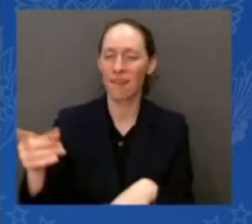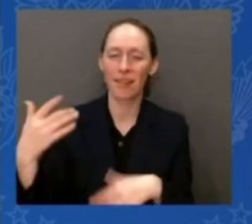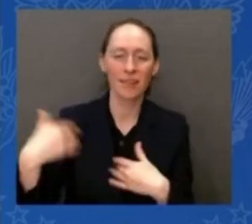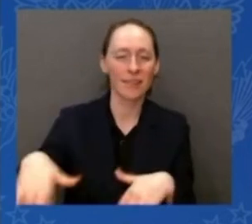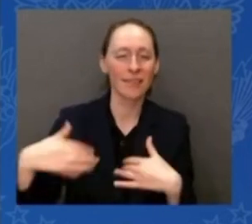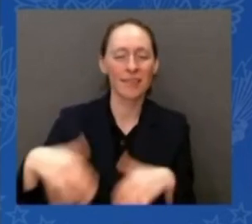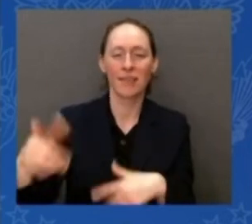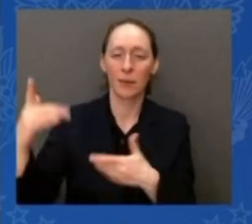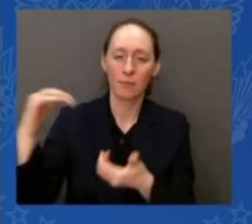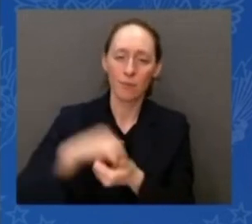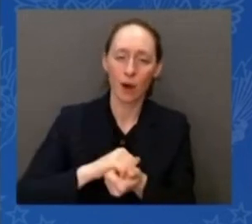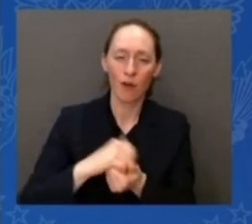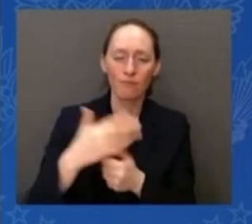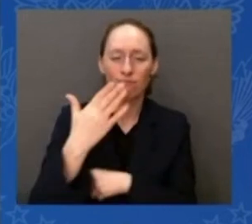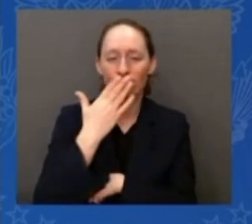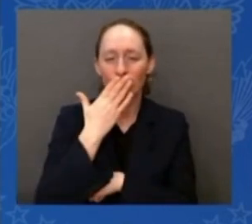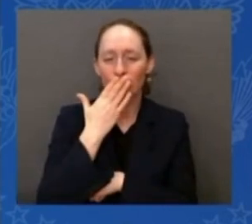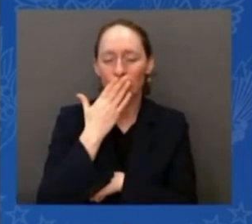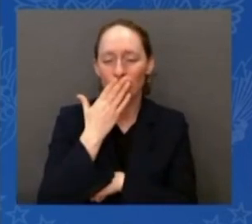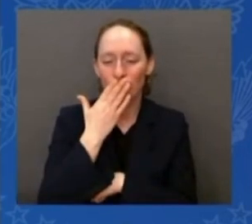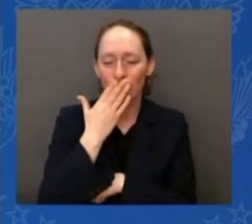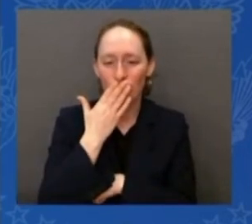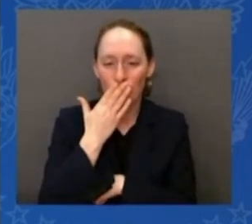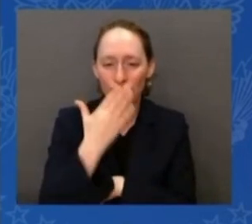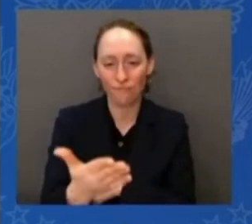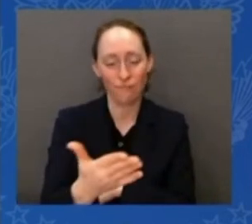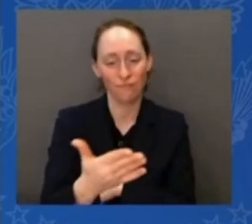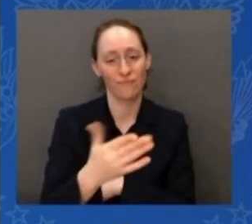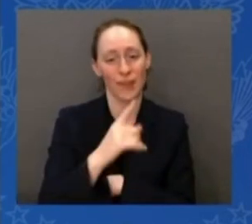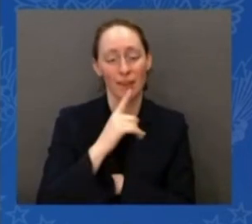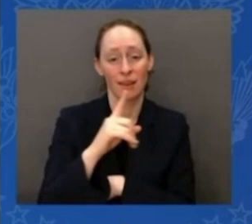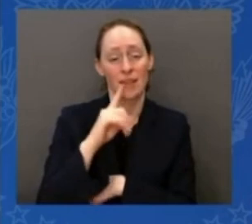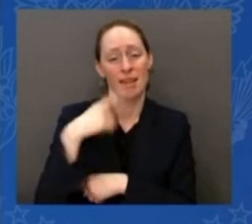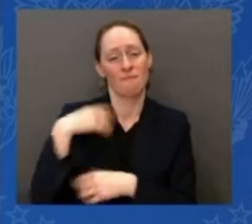from Boston. Marty, stand up.